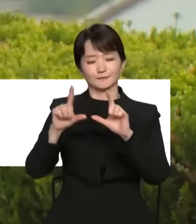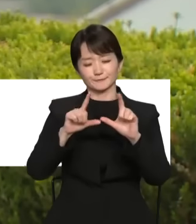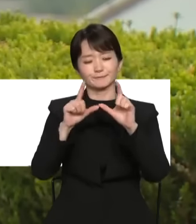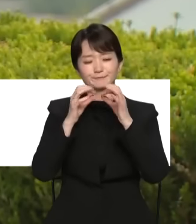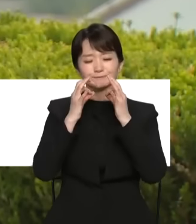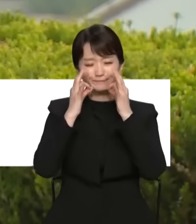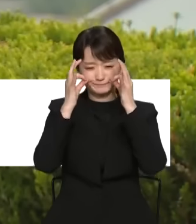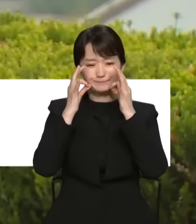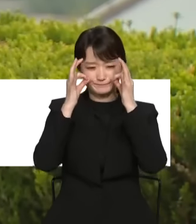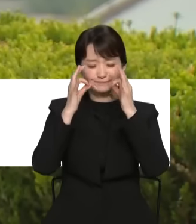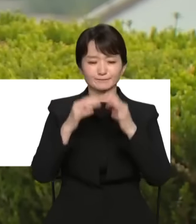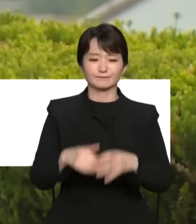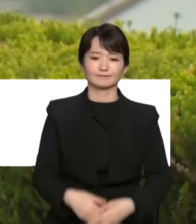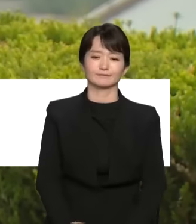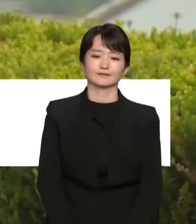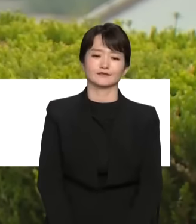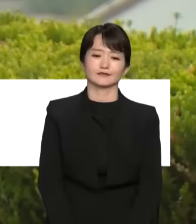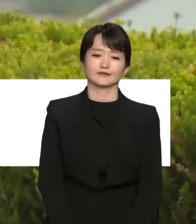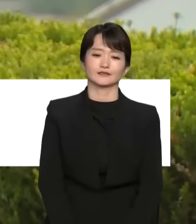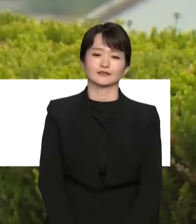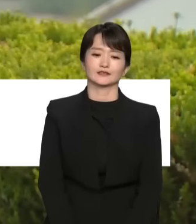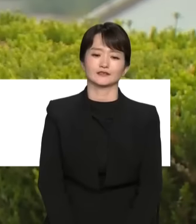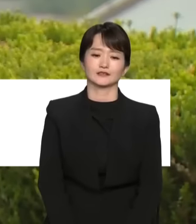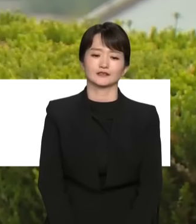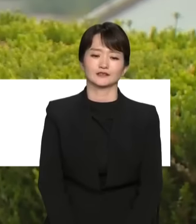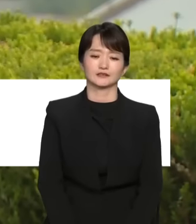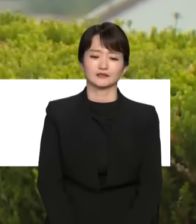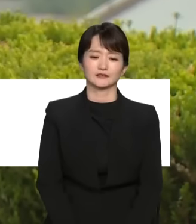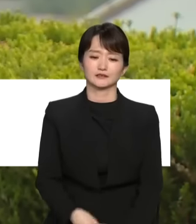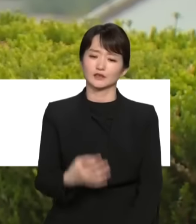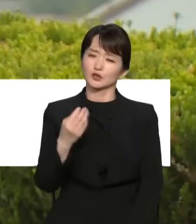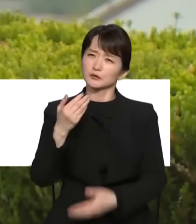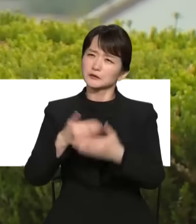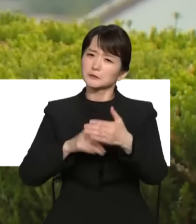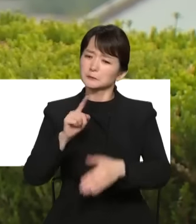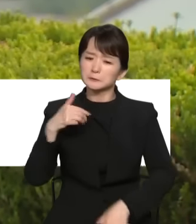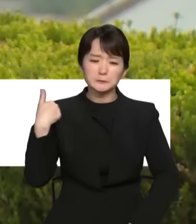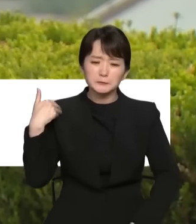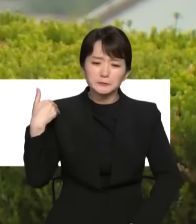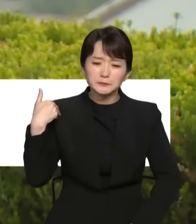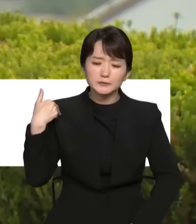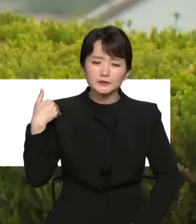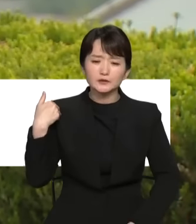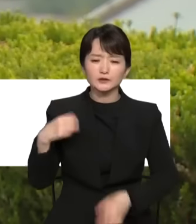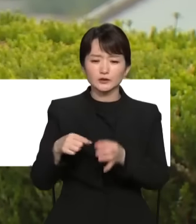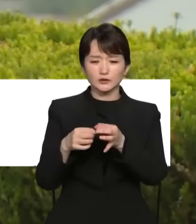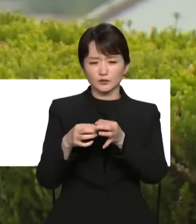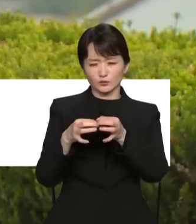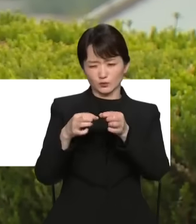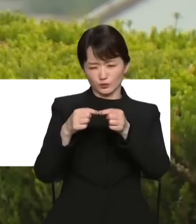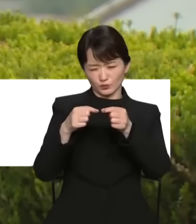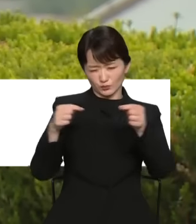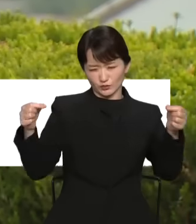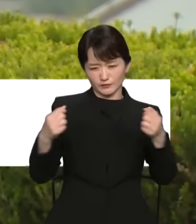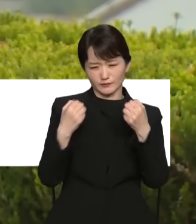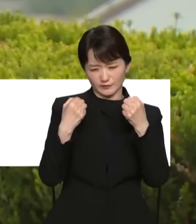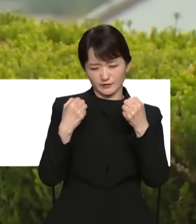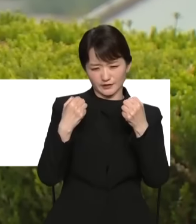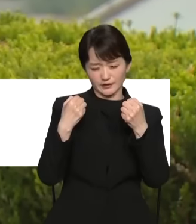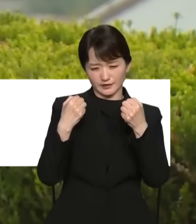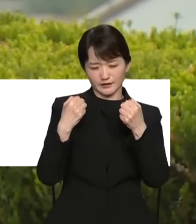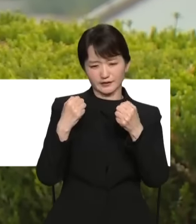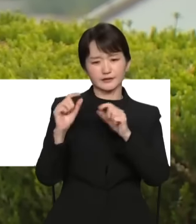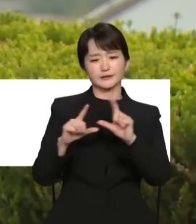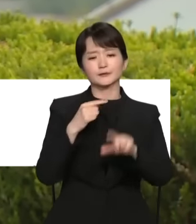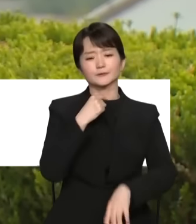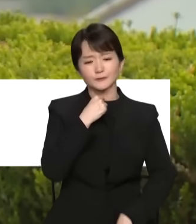furthermore, being healthy for the upcoming time. I don't know how long, but I hope to be a long time